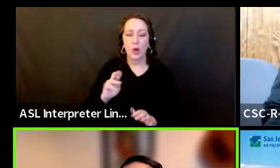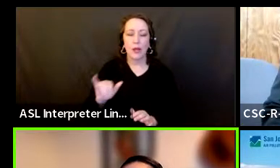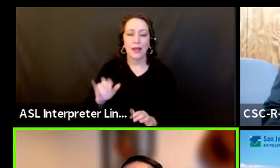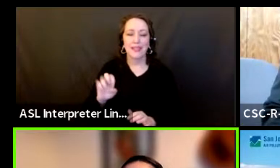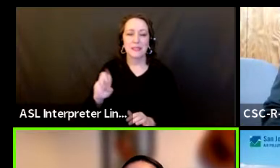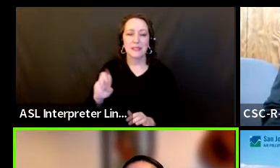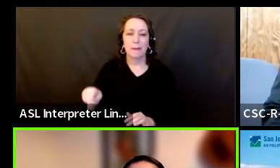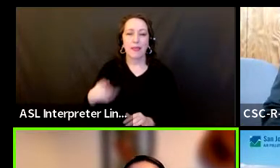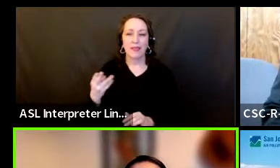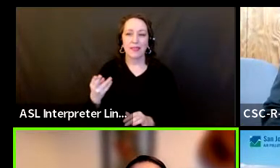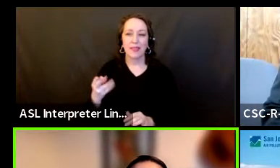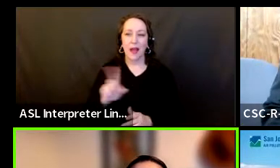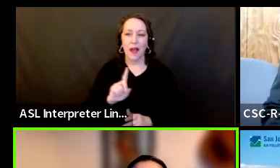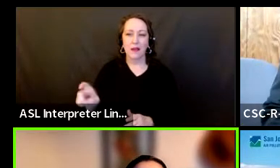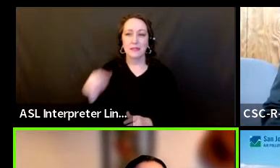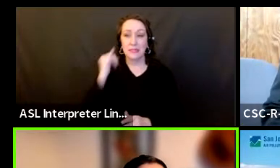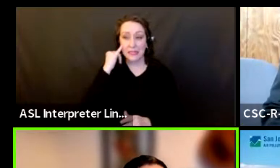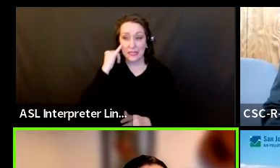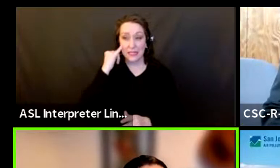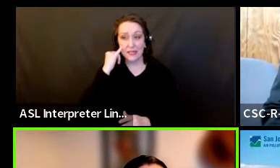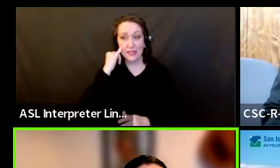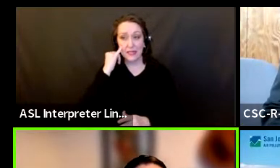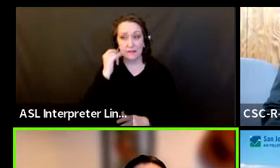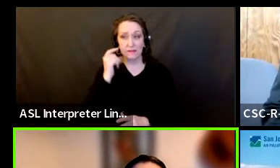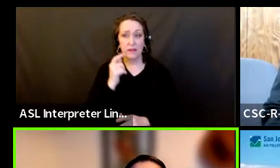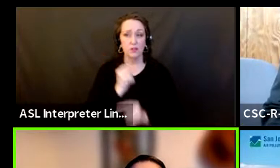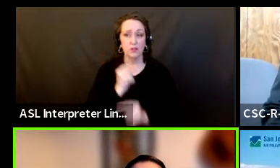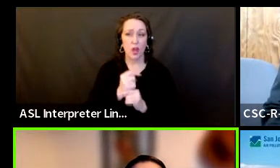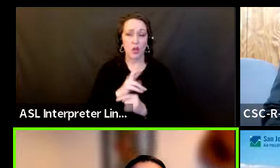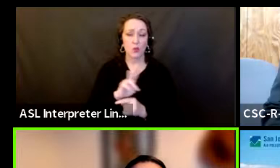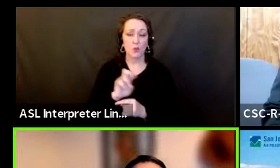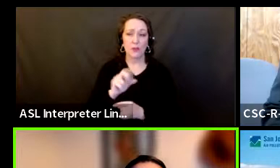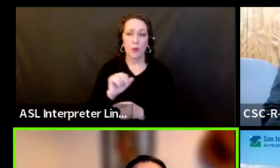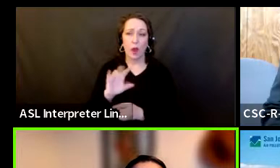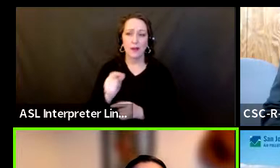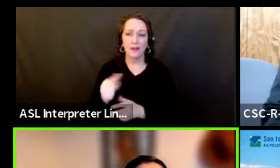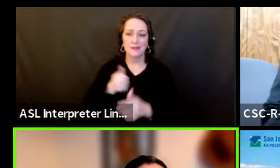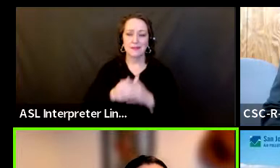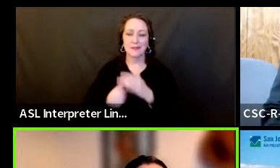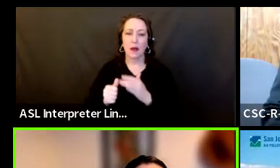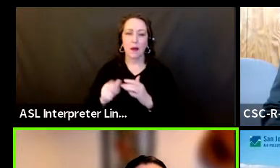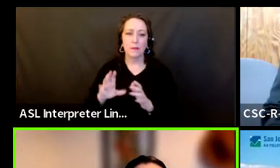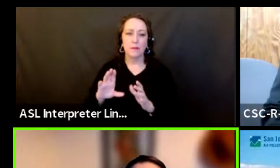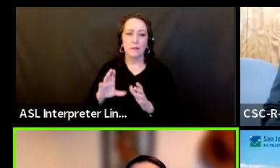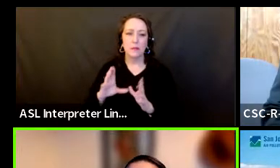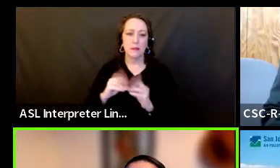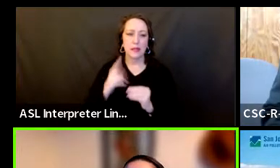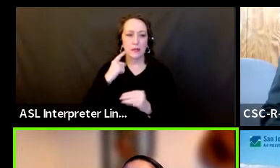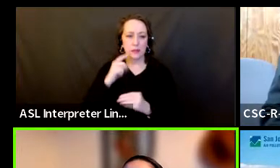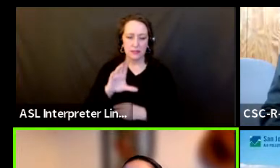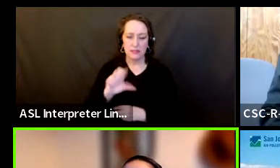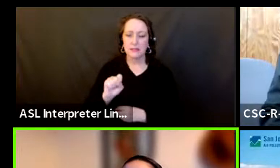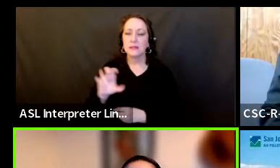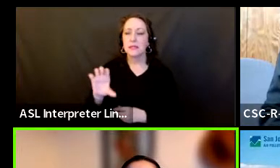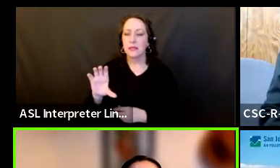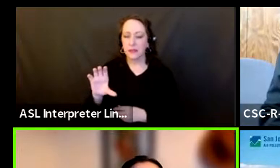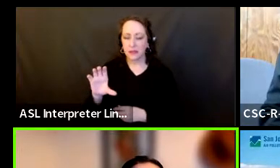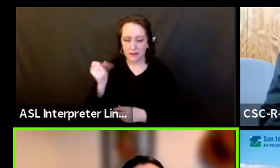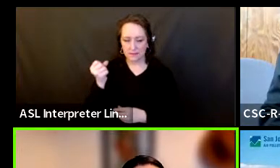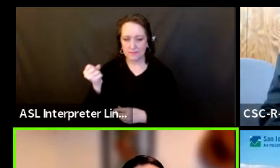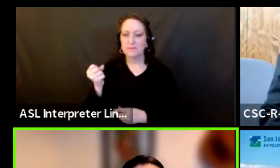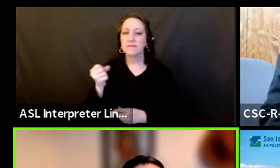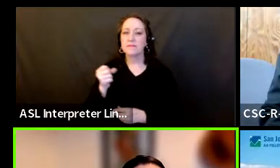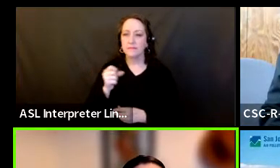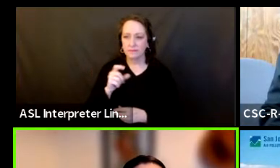asked about whether there's a truck rerouting subcommittee, and just want to remind the CSC that there is a